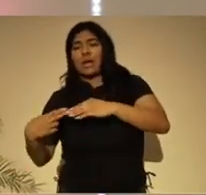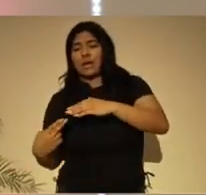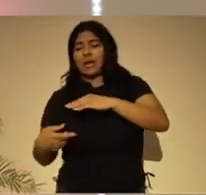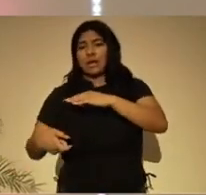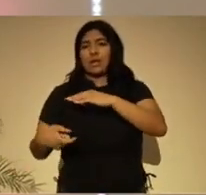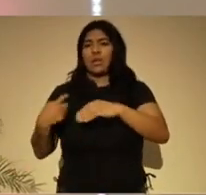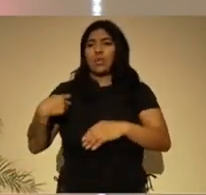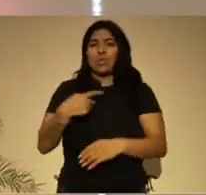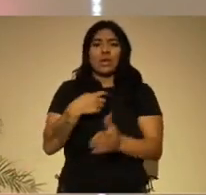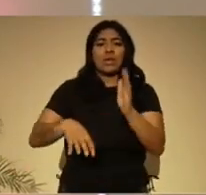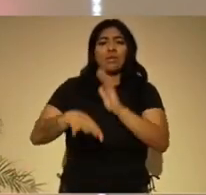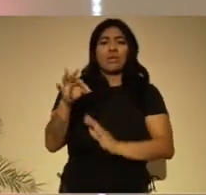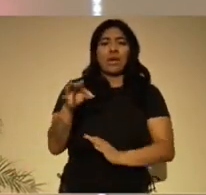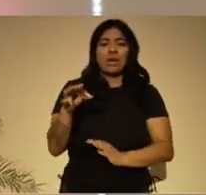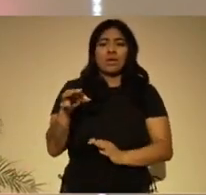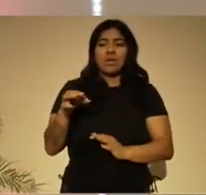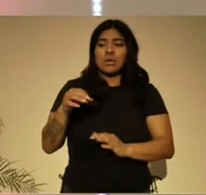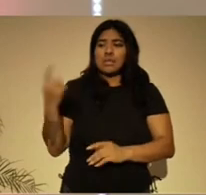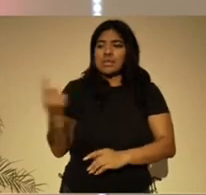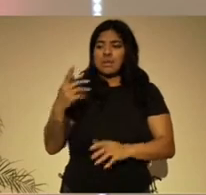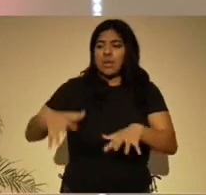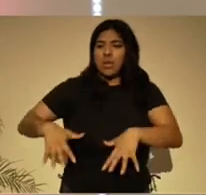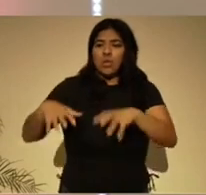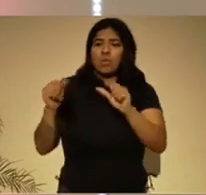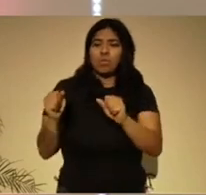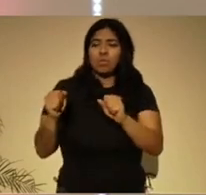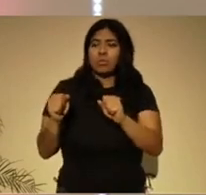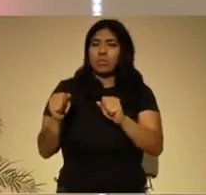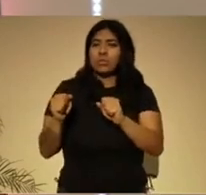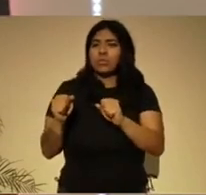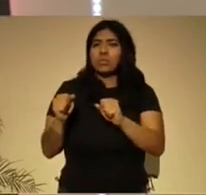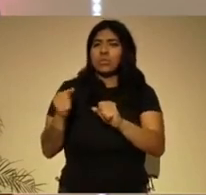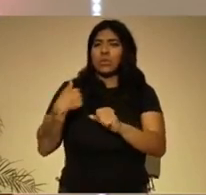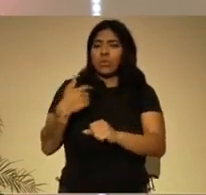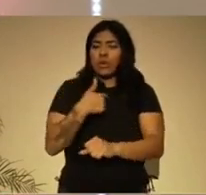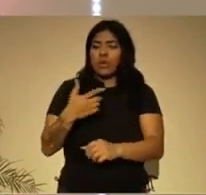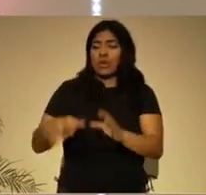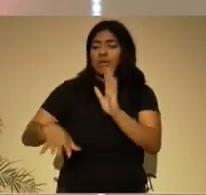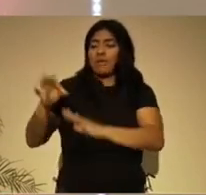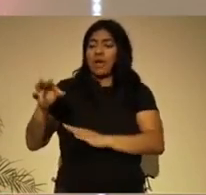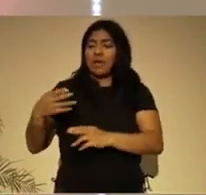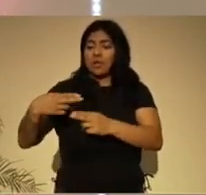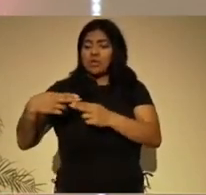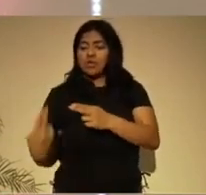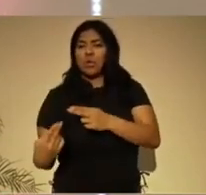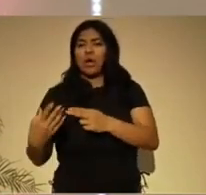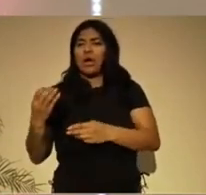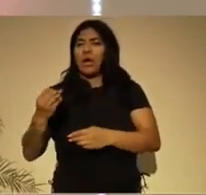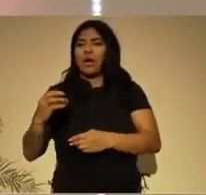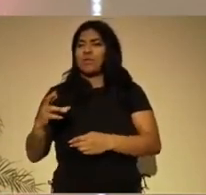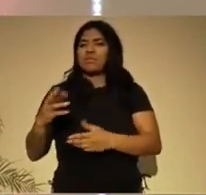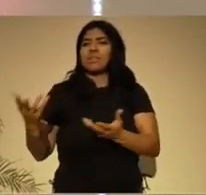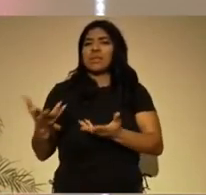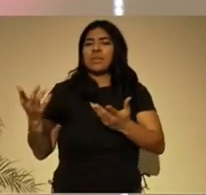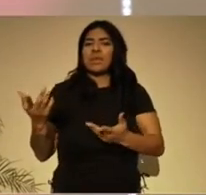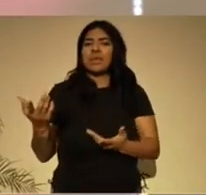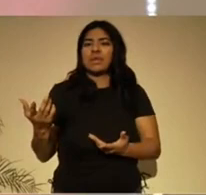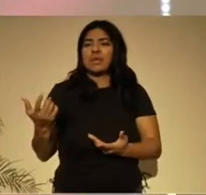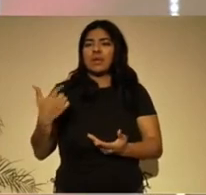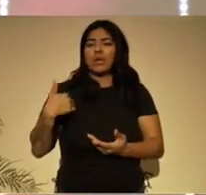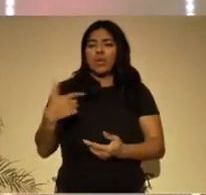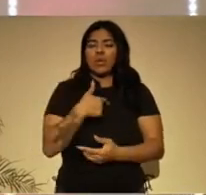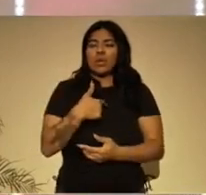We find something that is being absorbed. We find the shortage of something, and we find something that is being